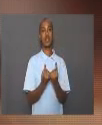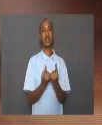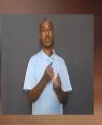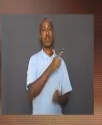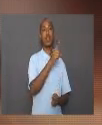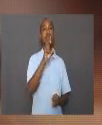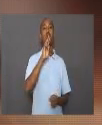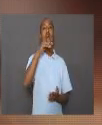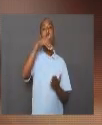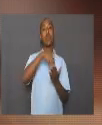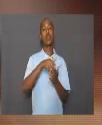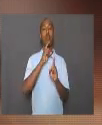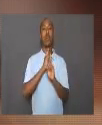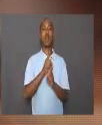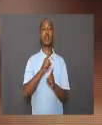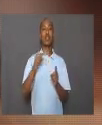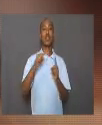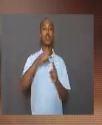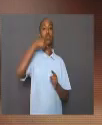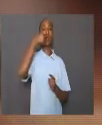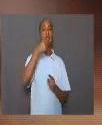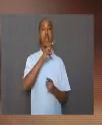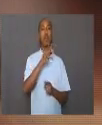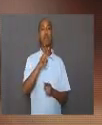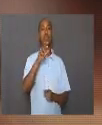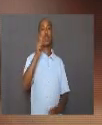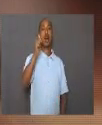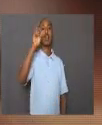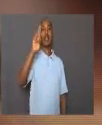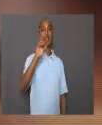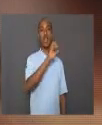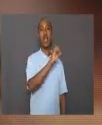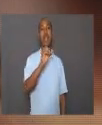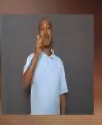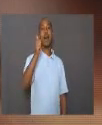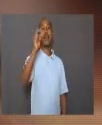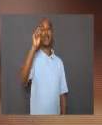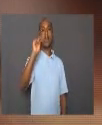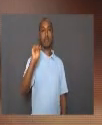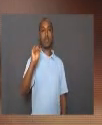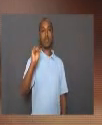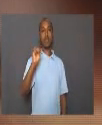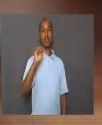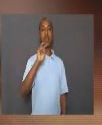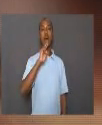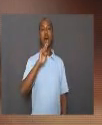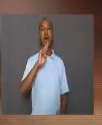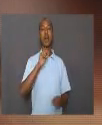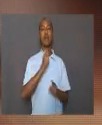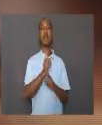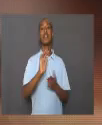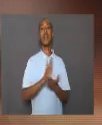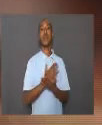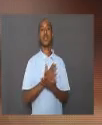You were also correct to say that both arsenic and antimony are